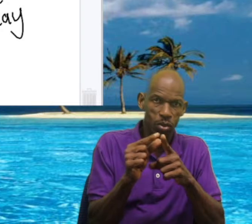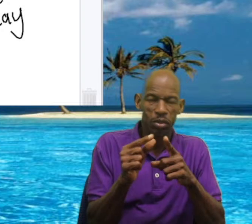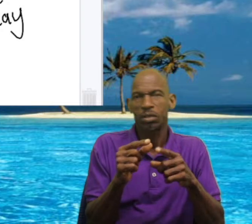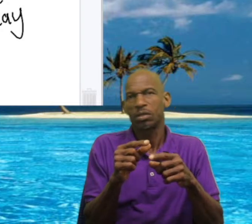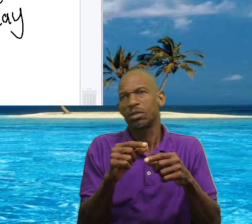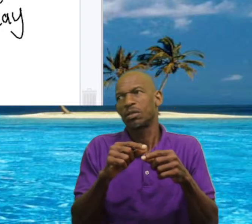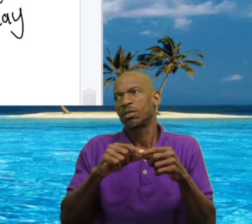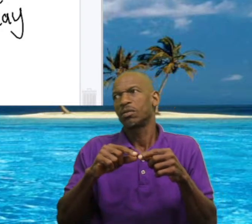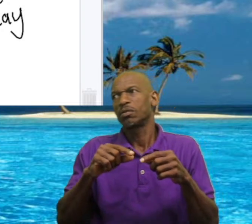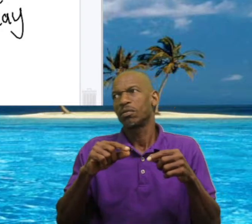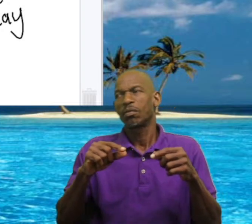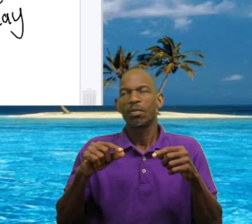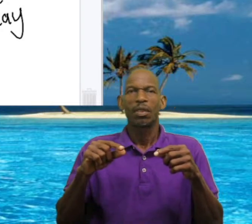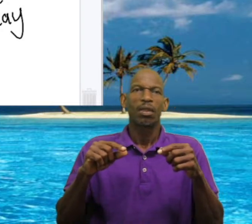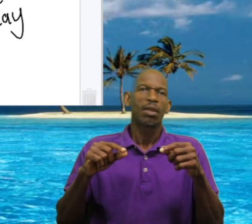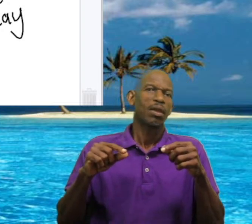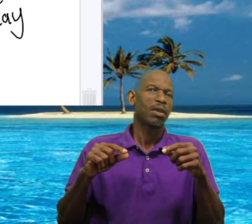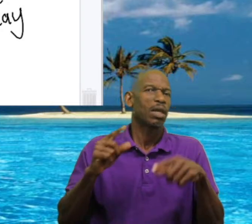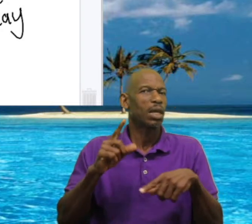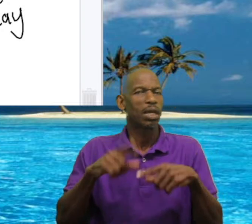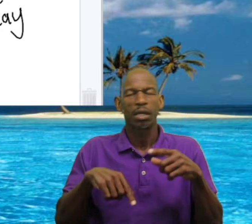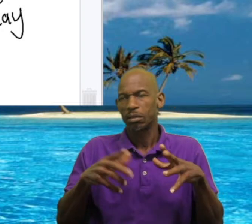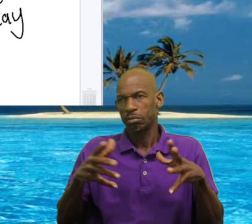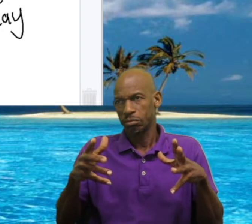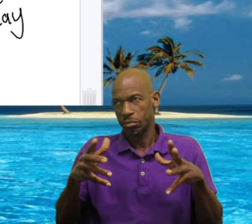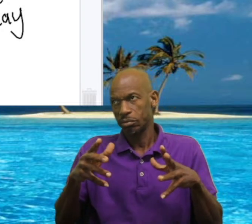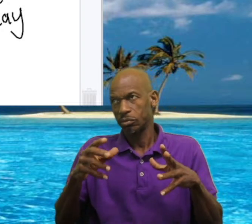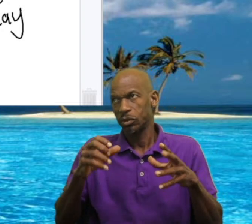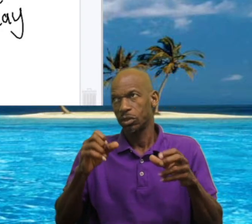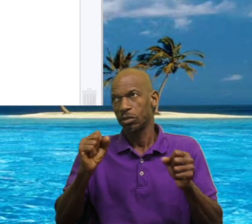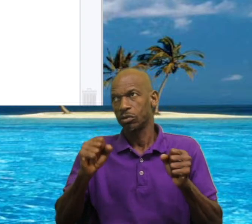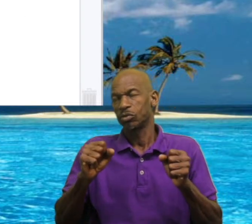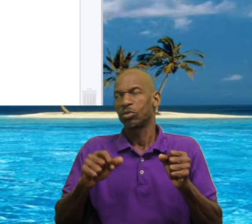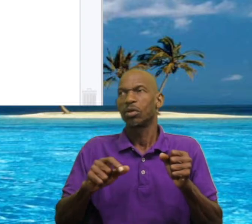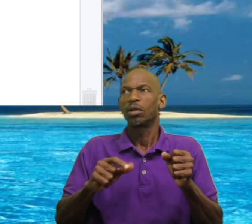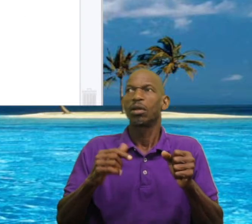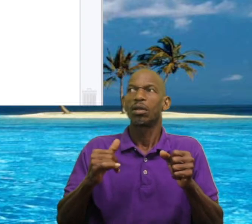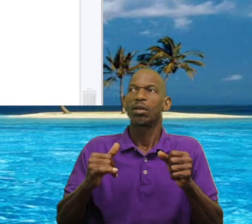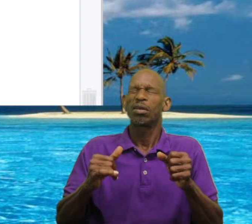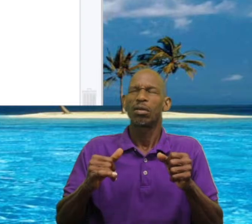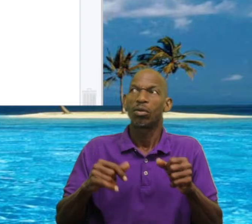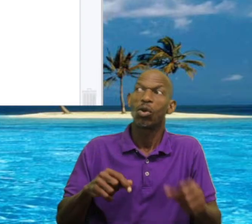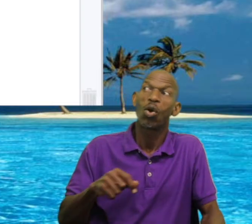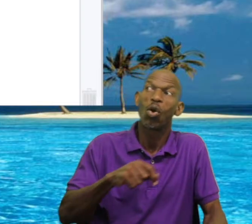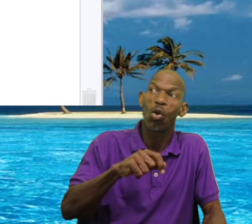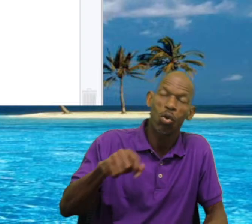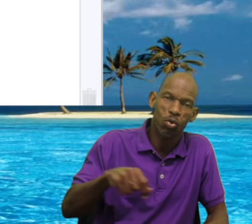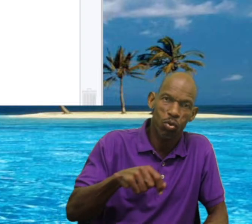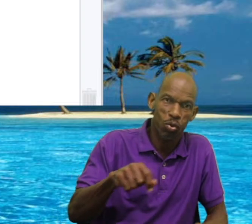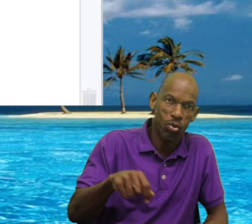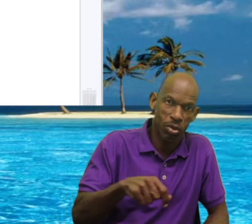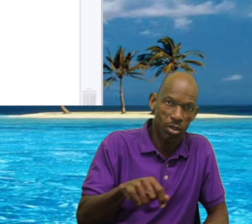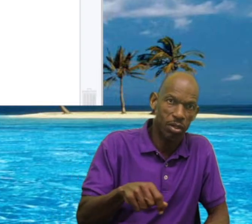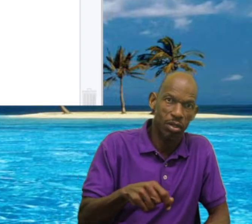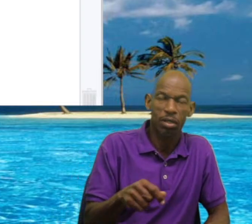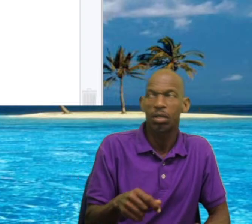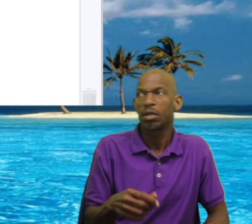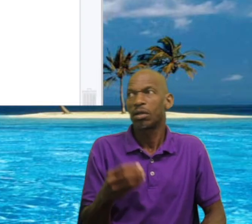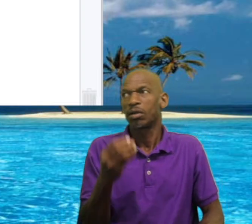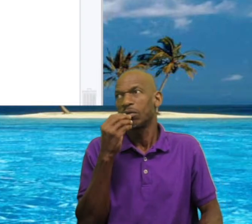has an opposite effect on each other. So I'm trying to get, I understand the gas is needed to cook.